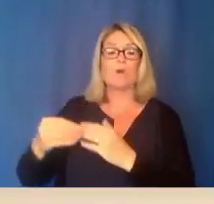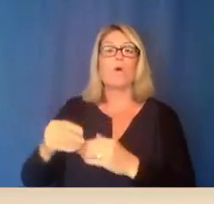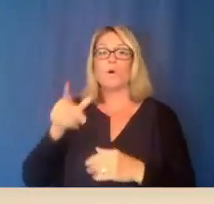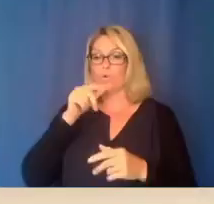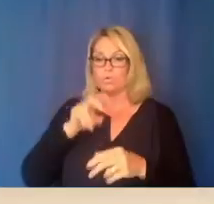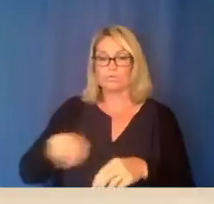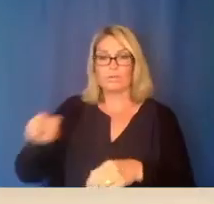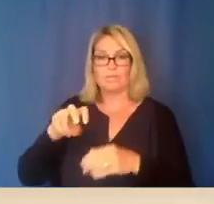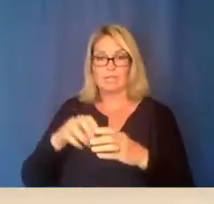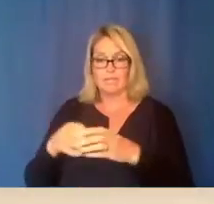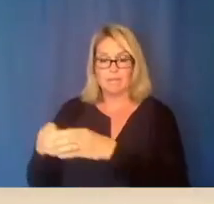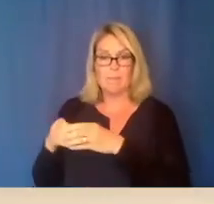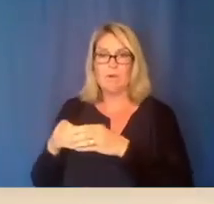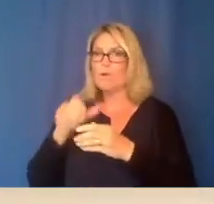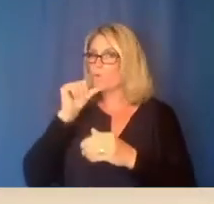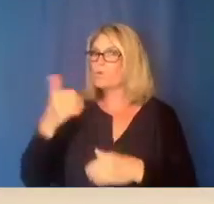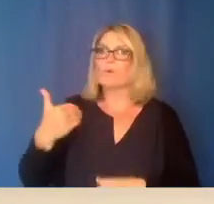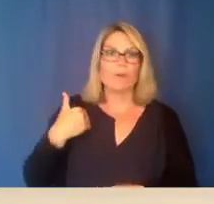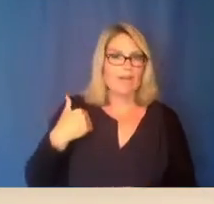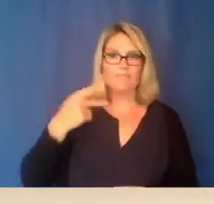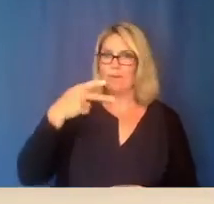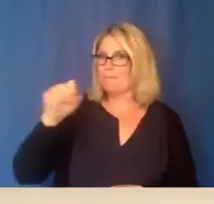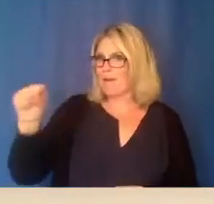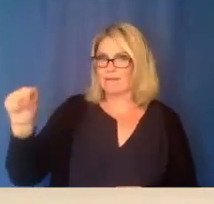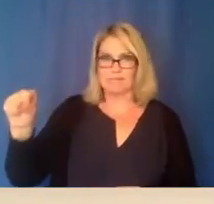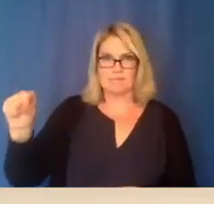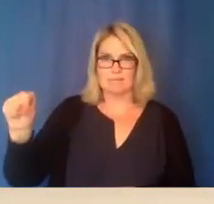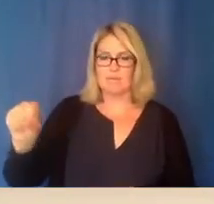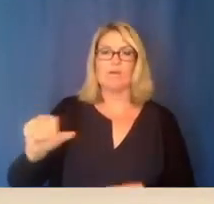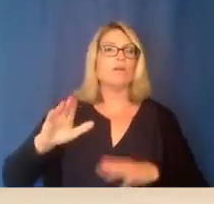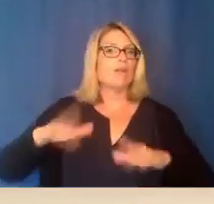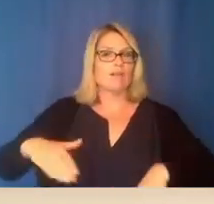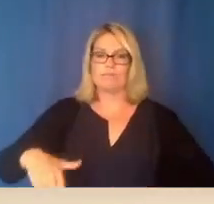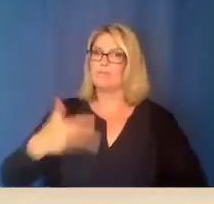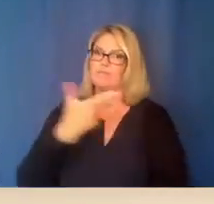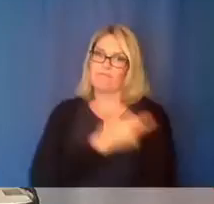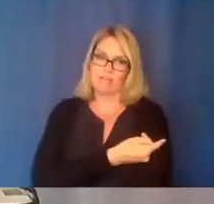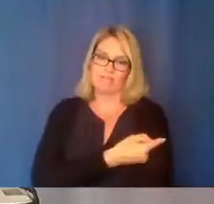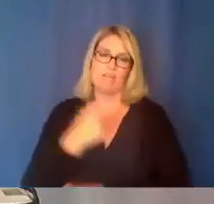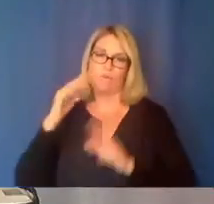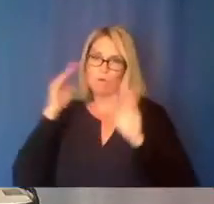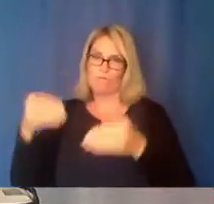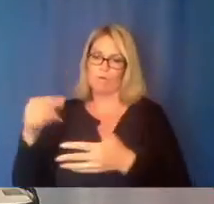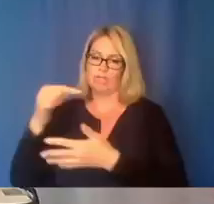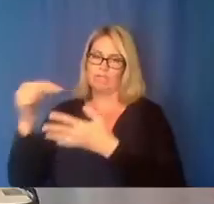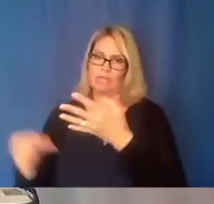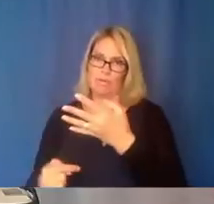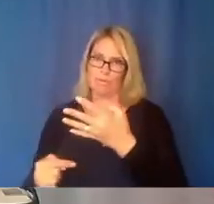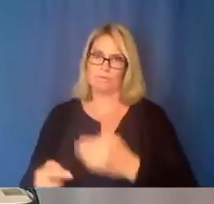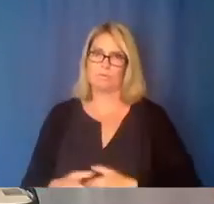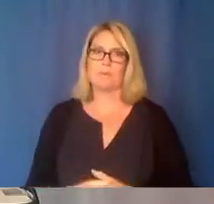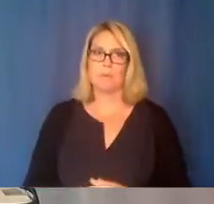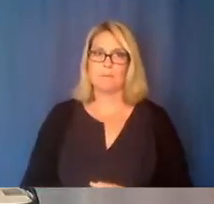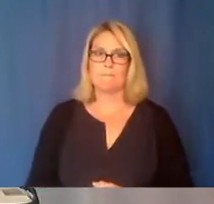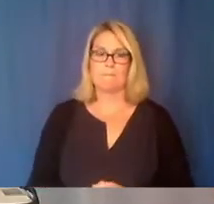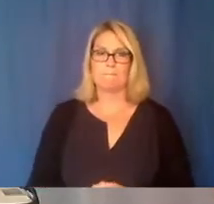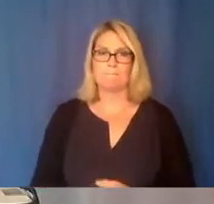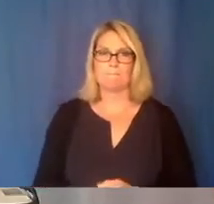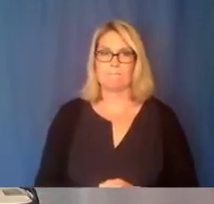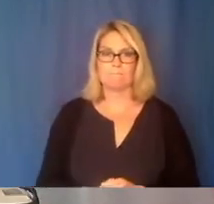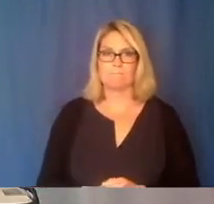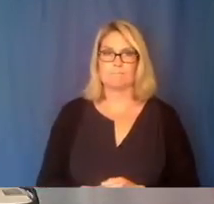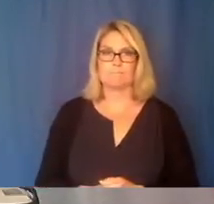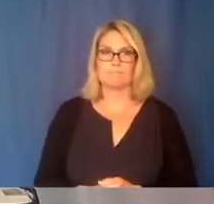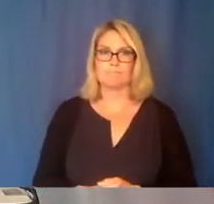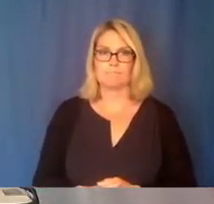Canada who do not have a PEI pass and who are not vaccinated. If I could just add, Steve, that I think I would